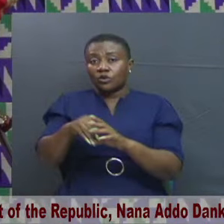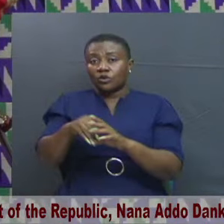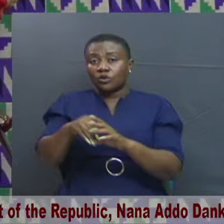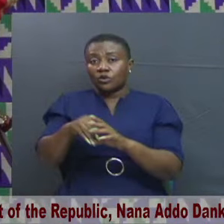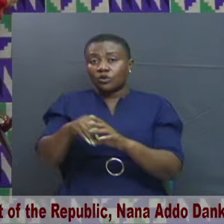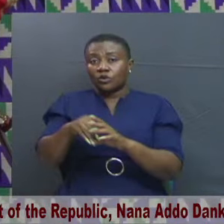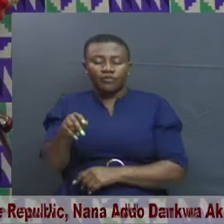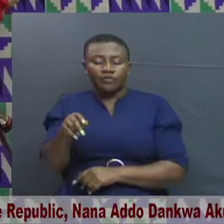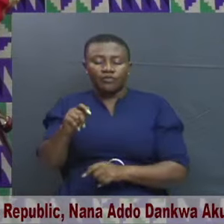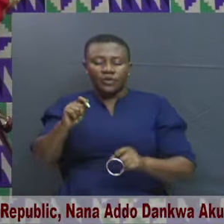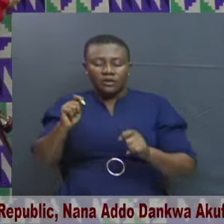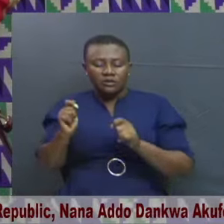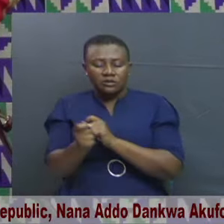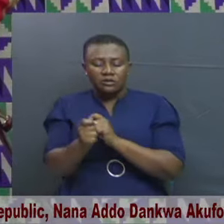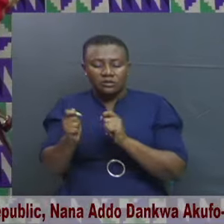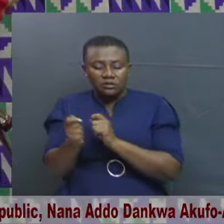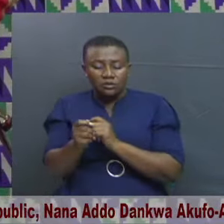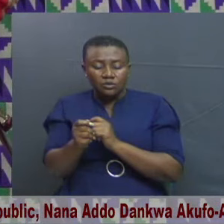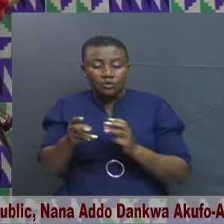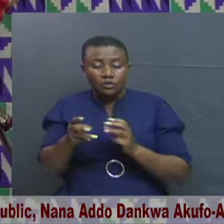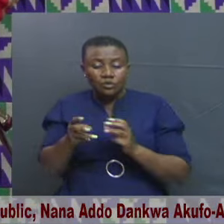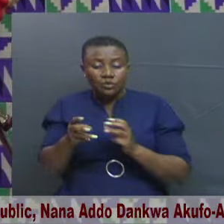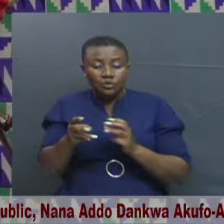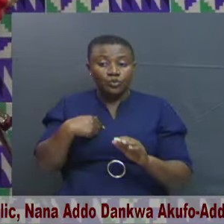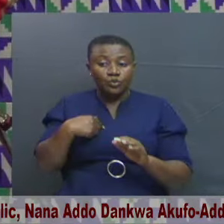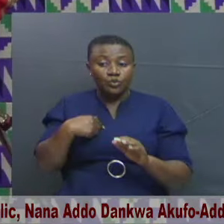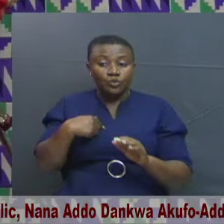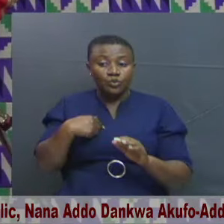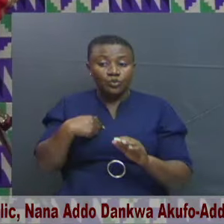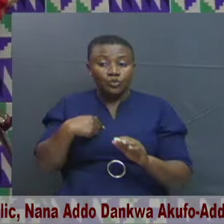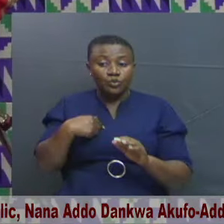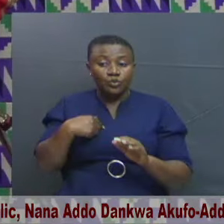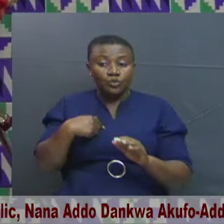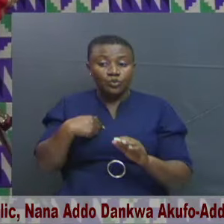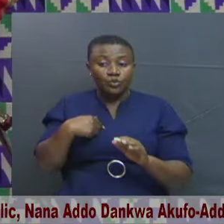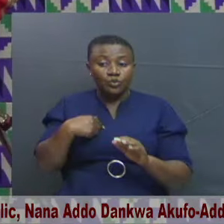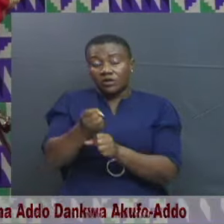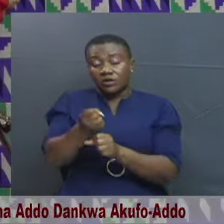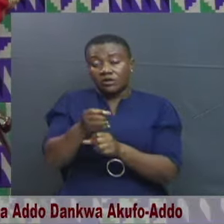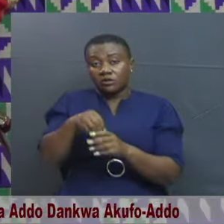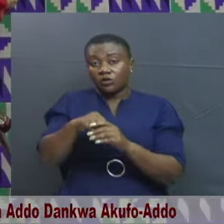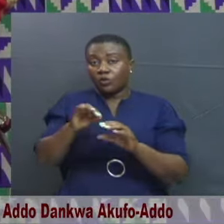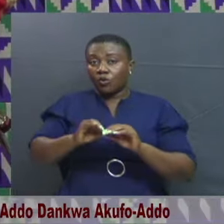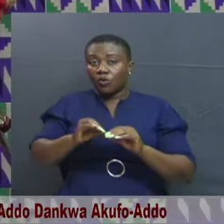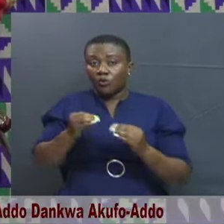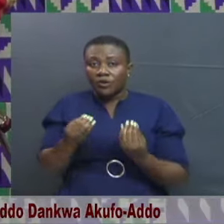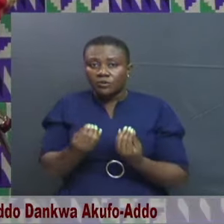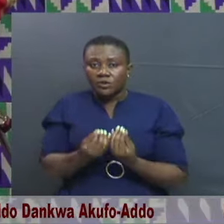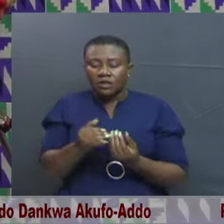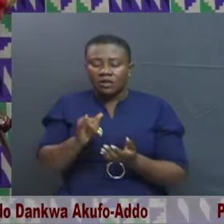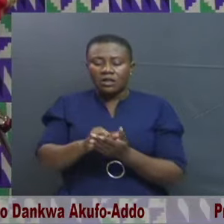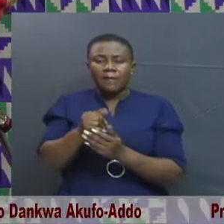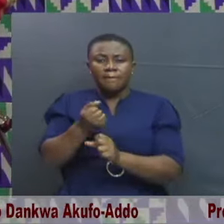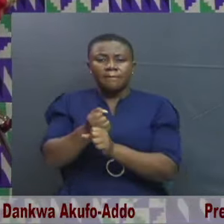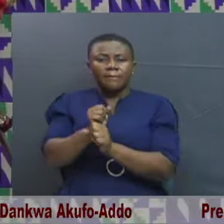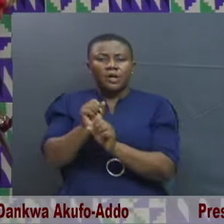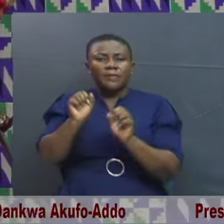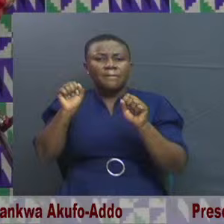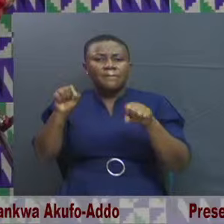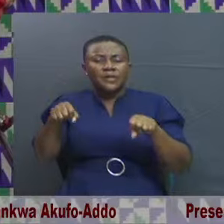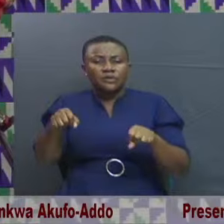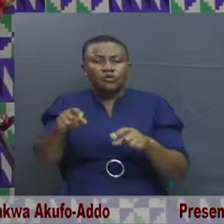transformative measures we introduced in the first four years of office make it possible to